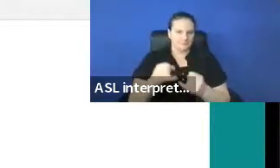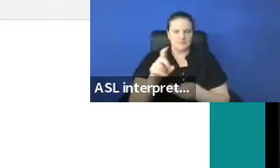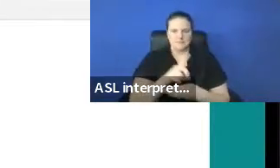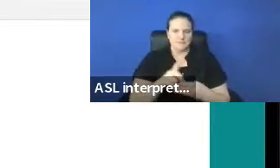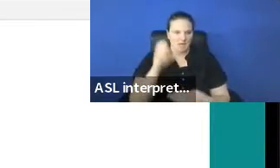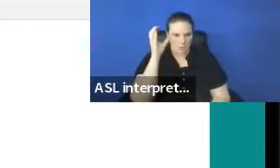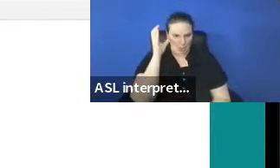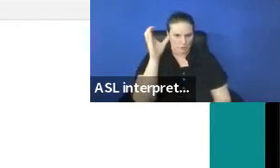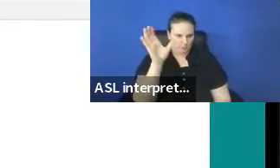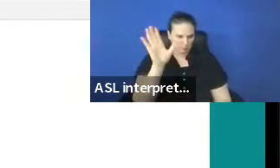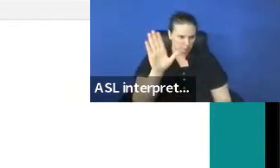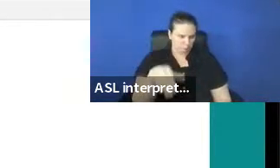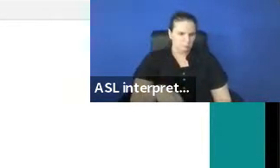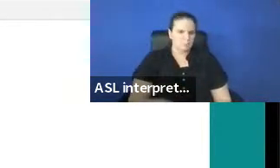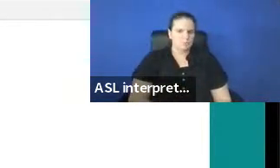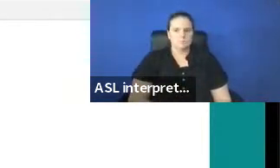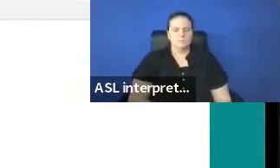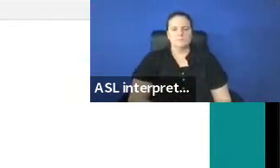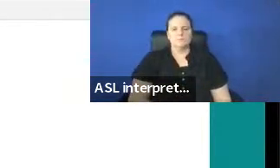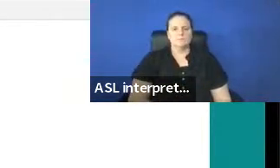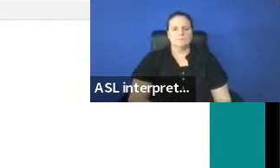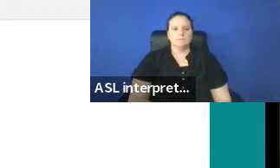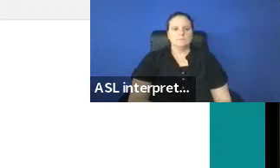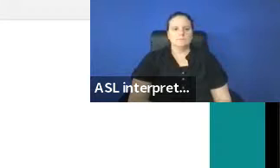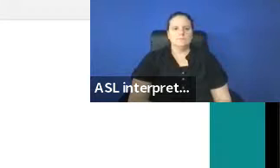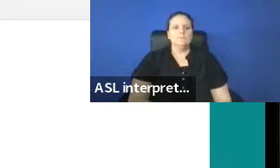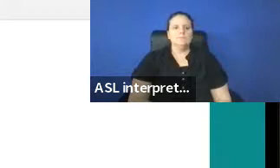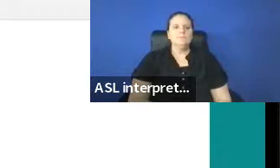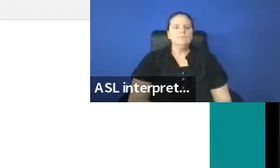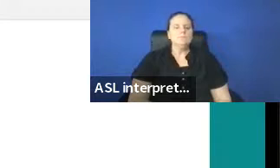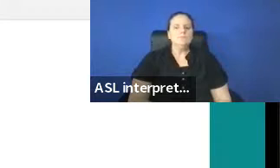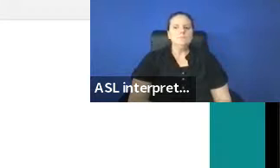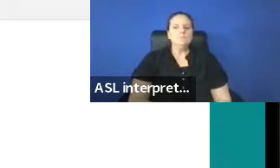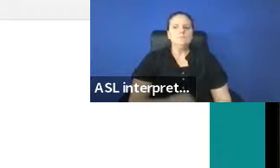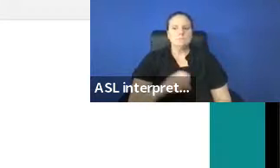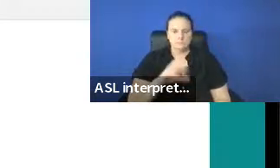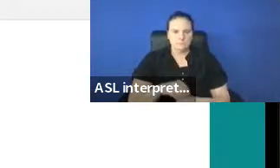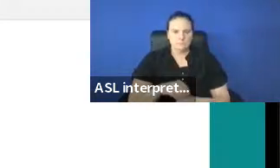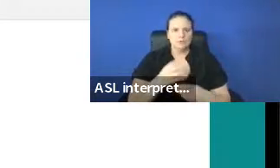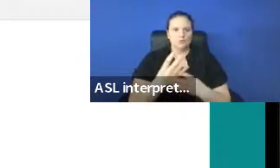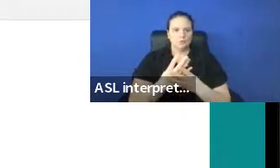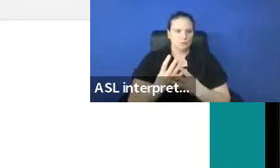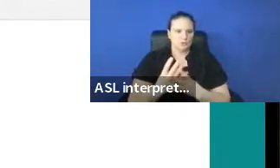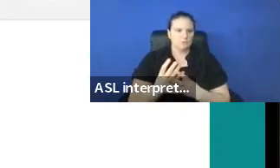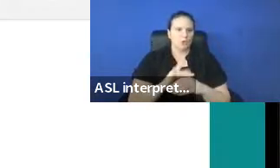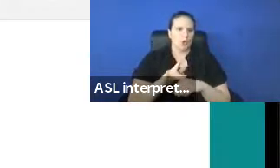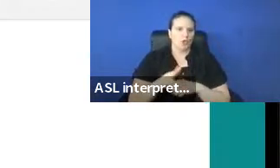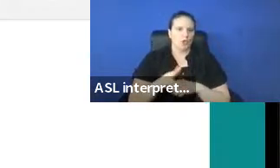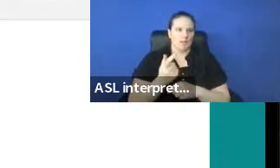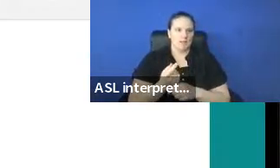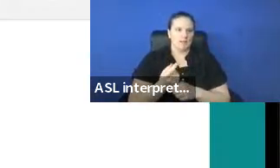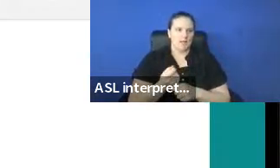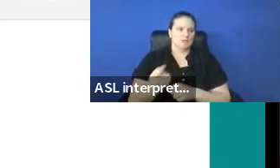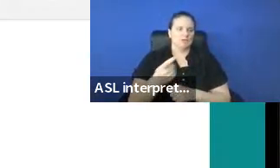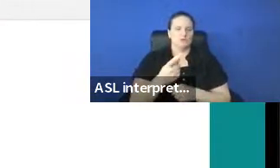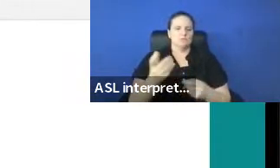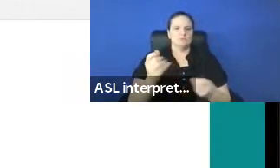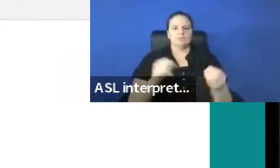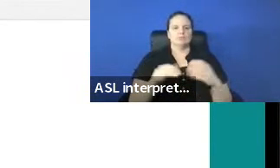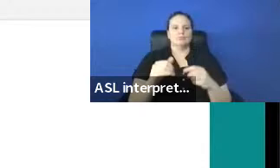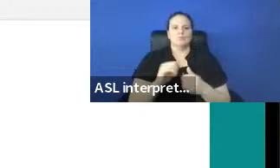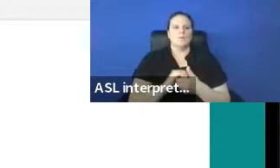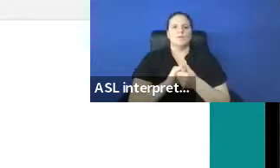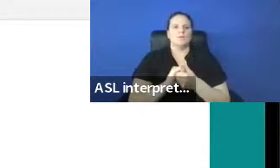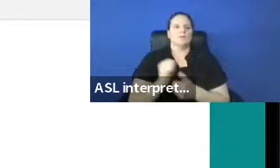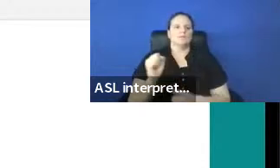concepts and then get them into screening, where we will early next year collaborate with our partners and